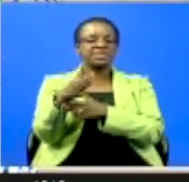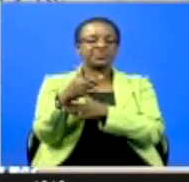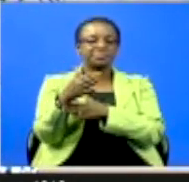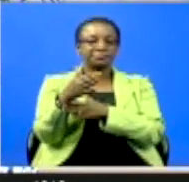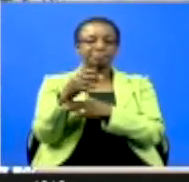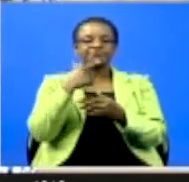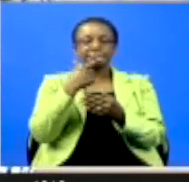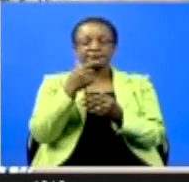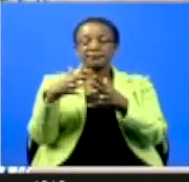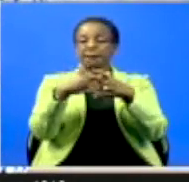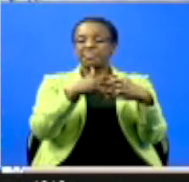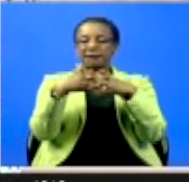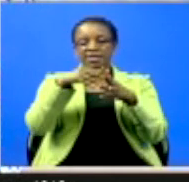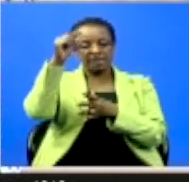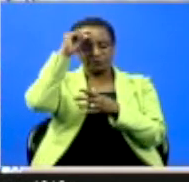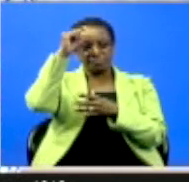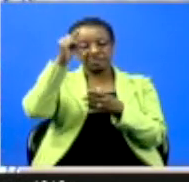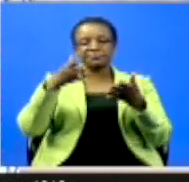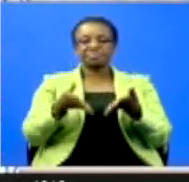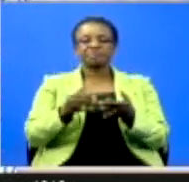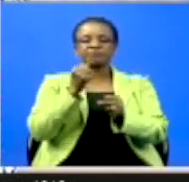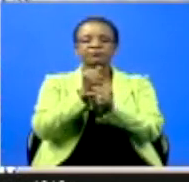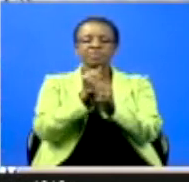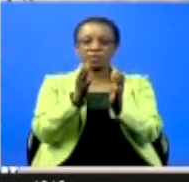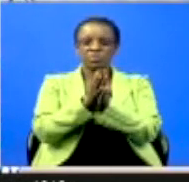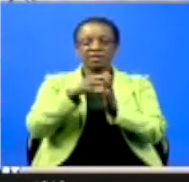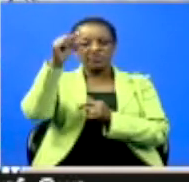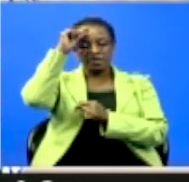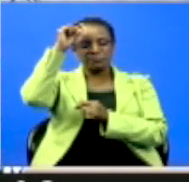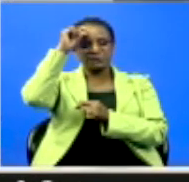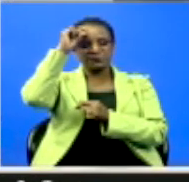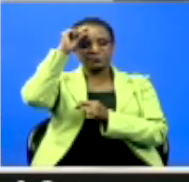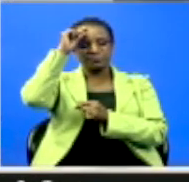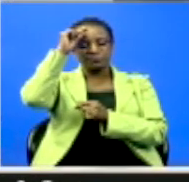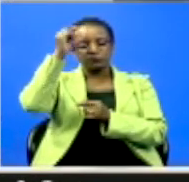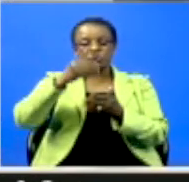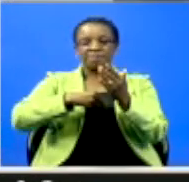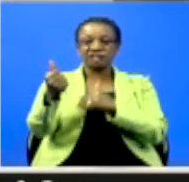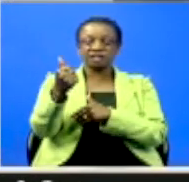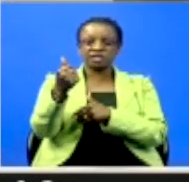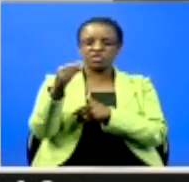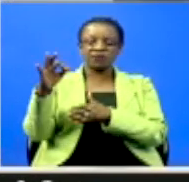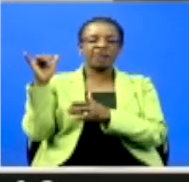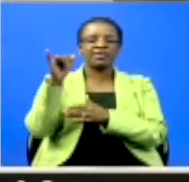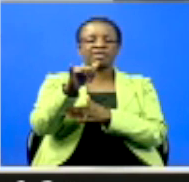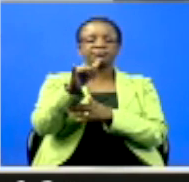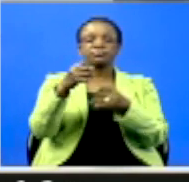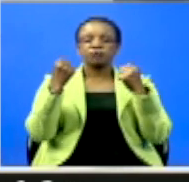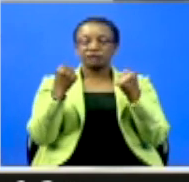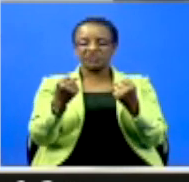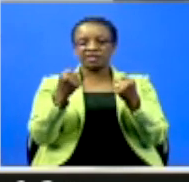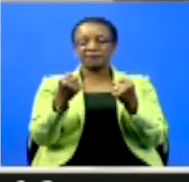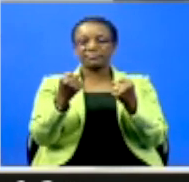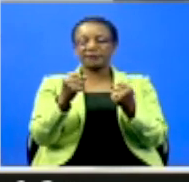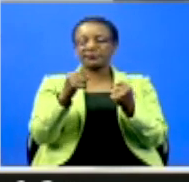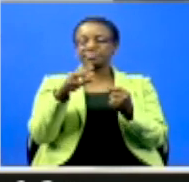U.S. government is currently working with the government of Kenya on the purchase of aircraft to strengthen the Kenya Defense